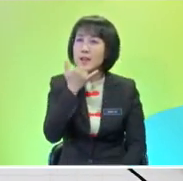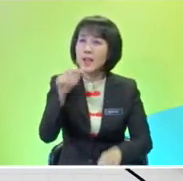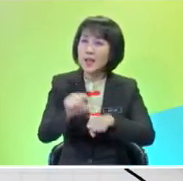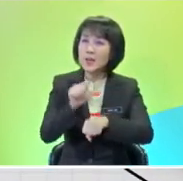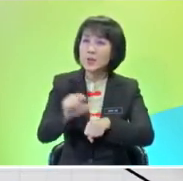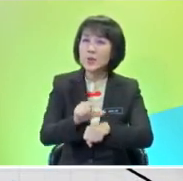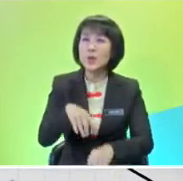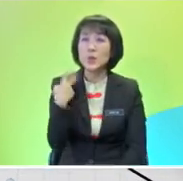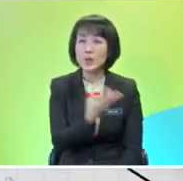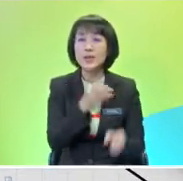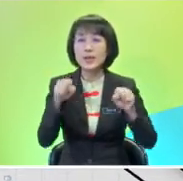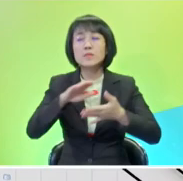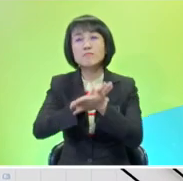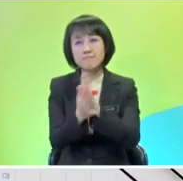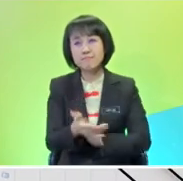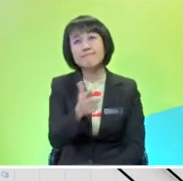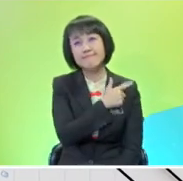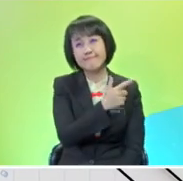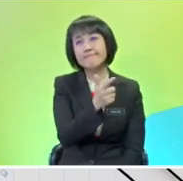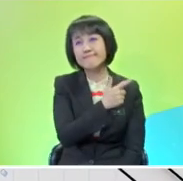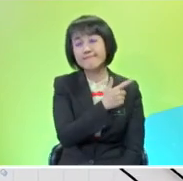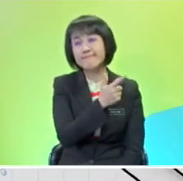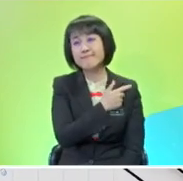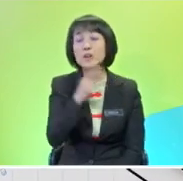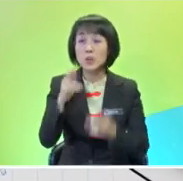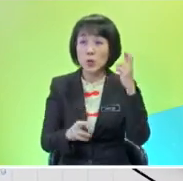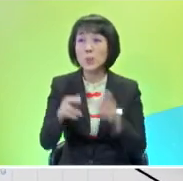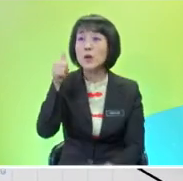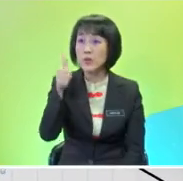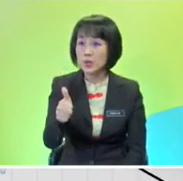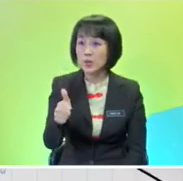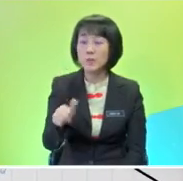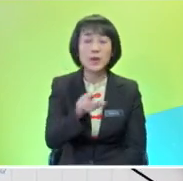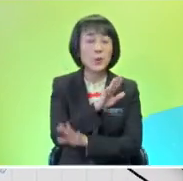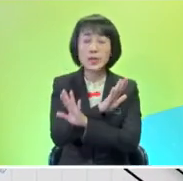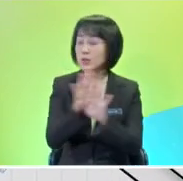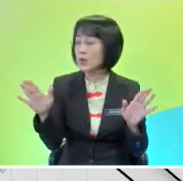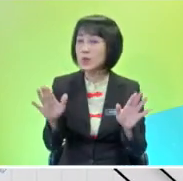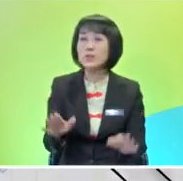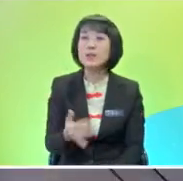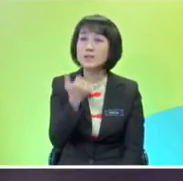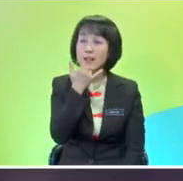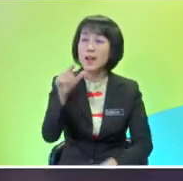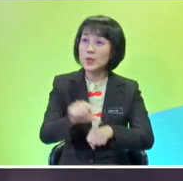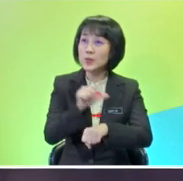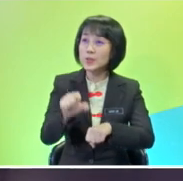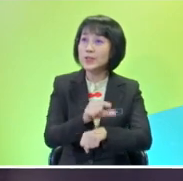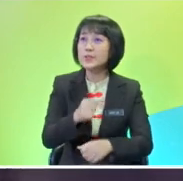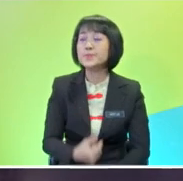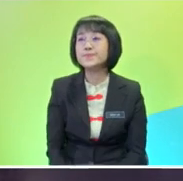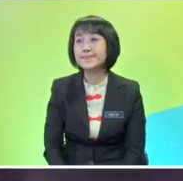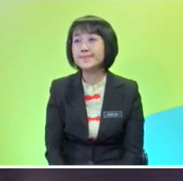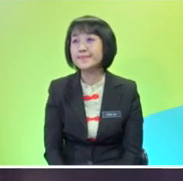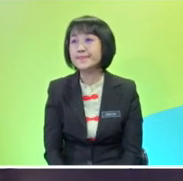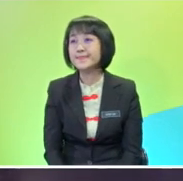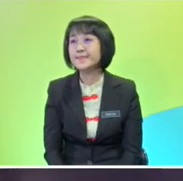quite lazy, right? Yeah, so robots are good, but we shouldn't misuse them. Yeah, and teacher, could you also share with us what